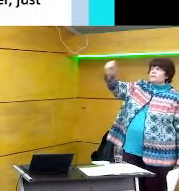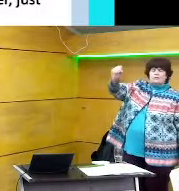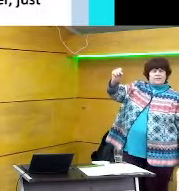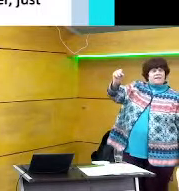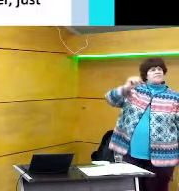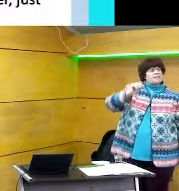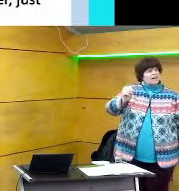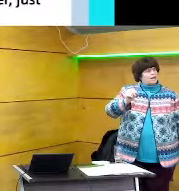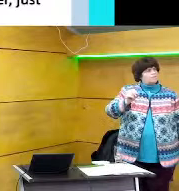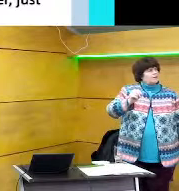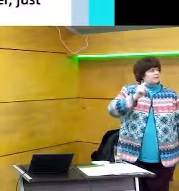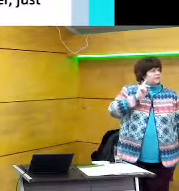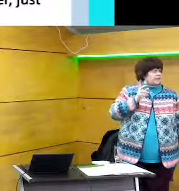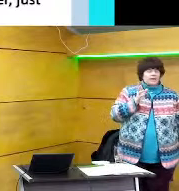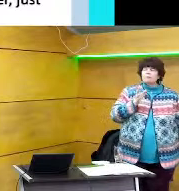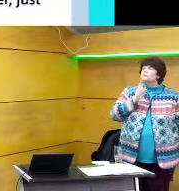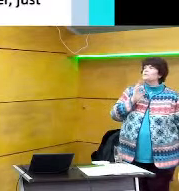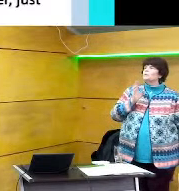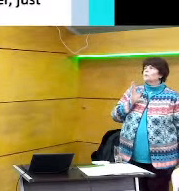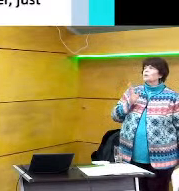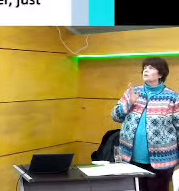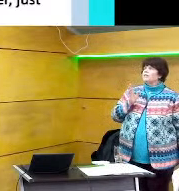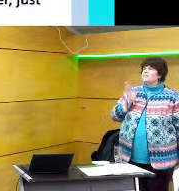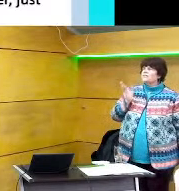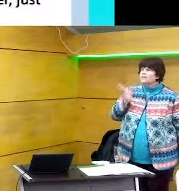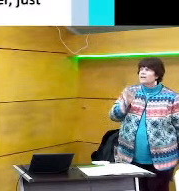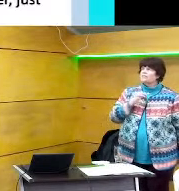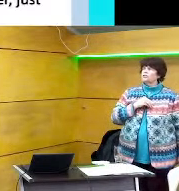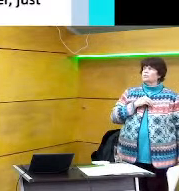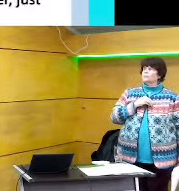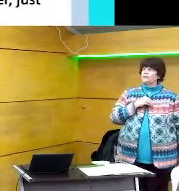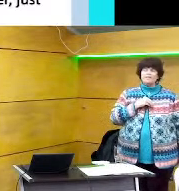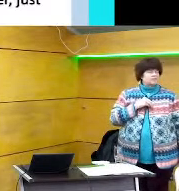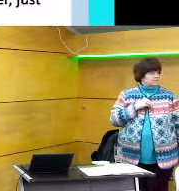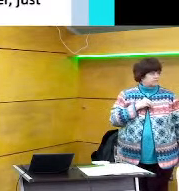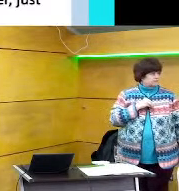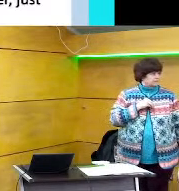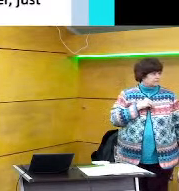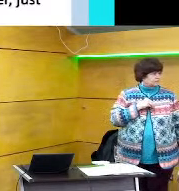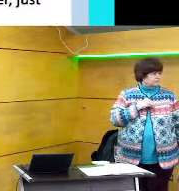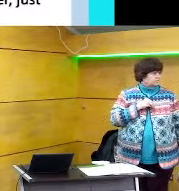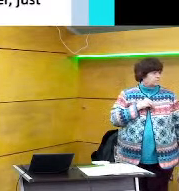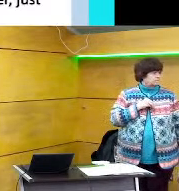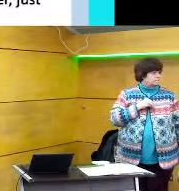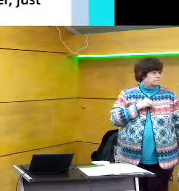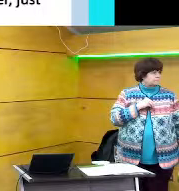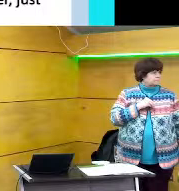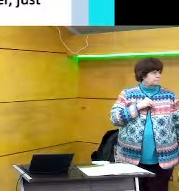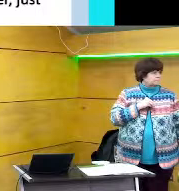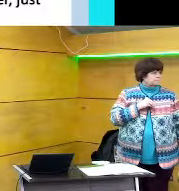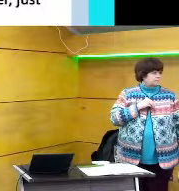to circle anytime they come to a word that they're not sure what it is,